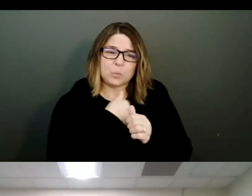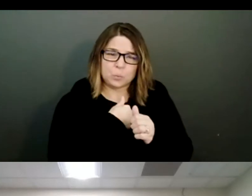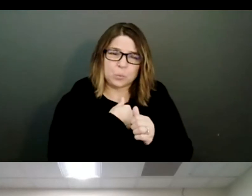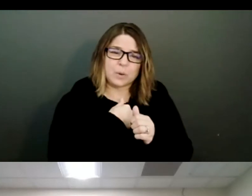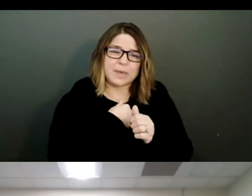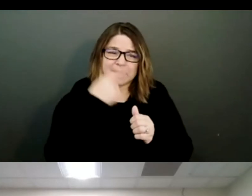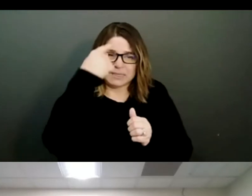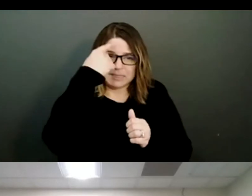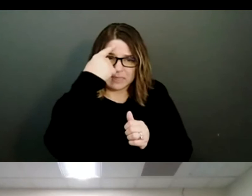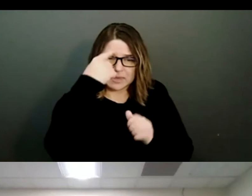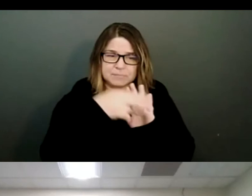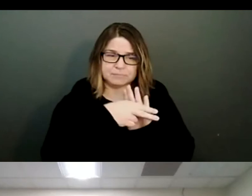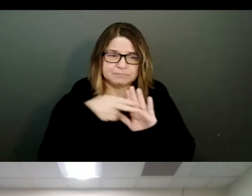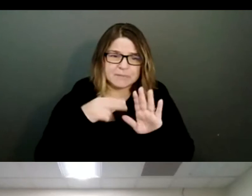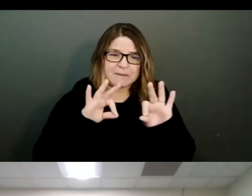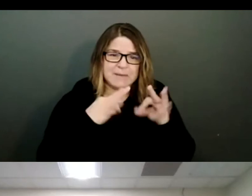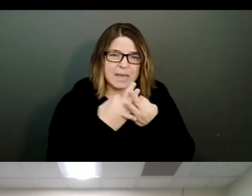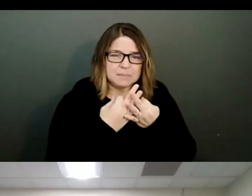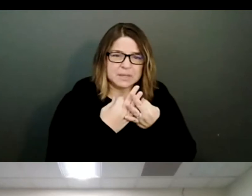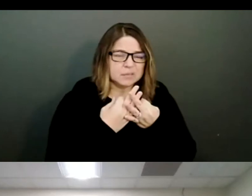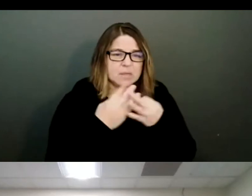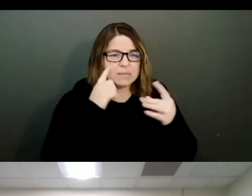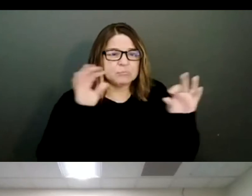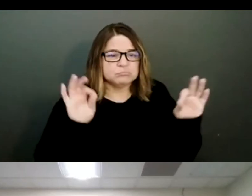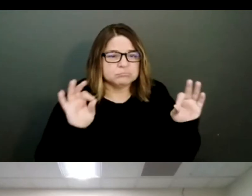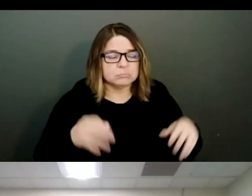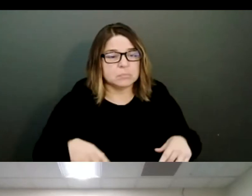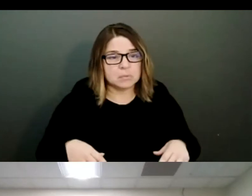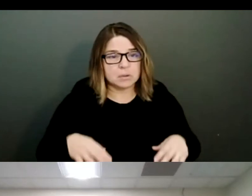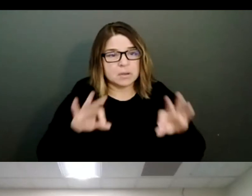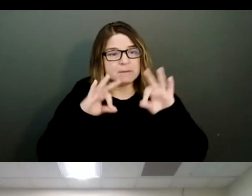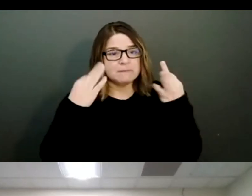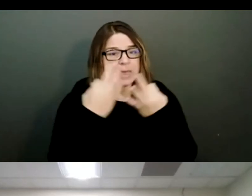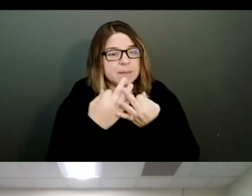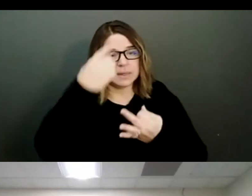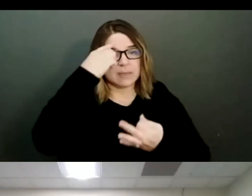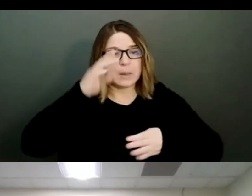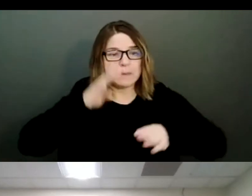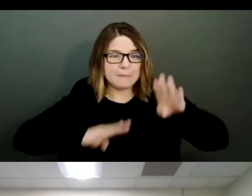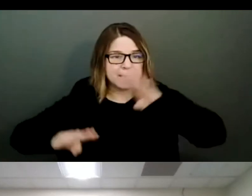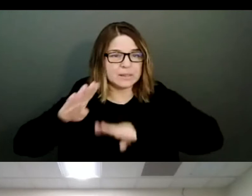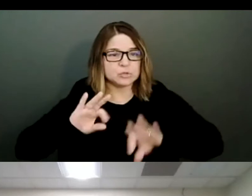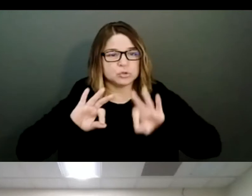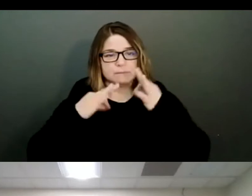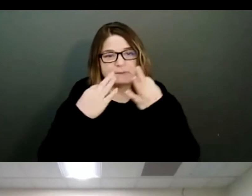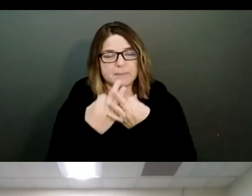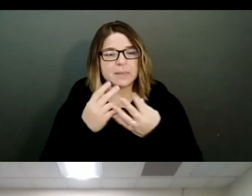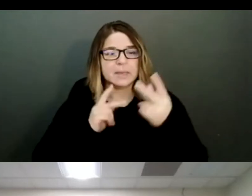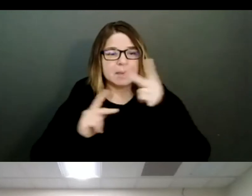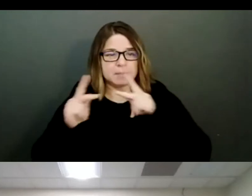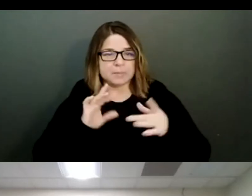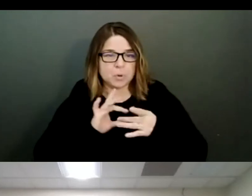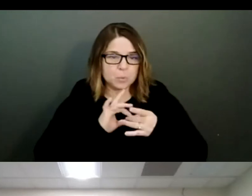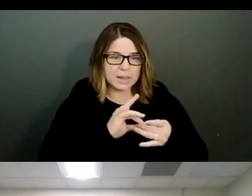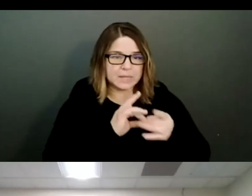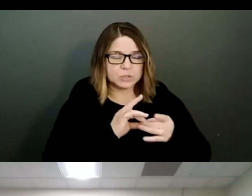for granted. Most often when we think of family, we think of a biological family. These are people that we are related to because